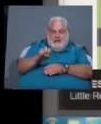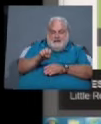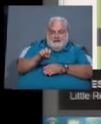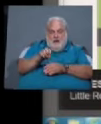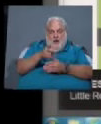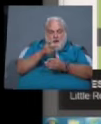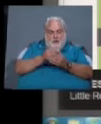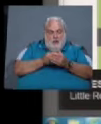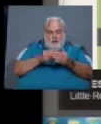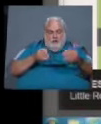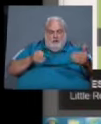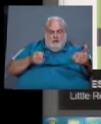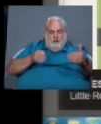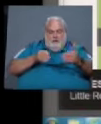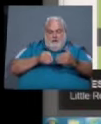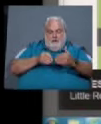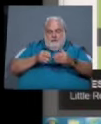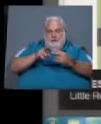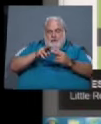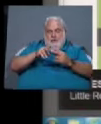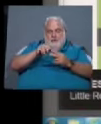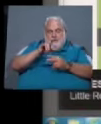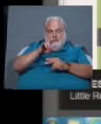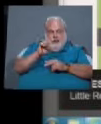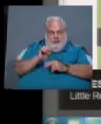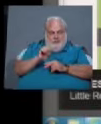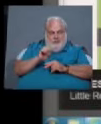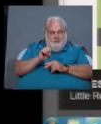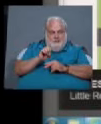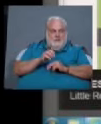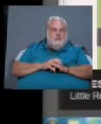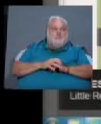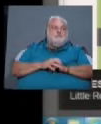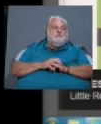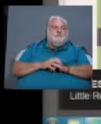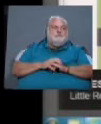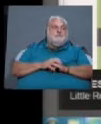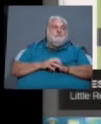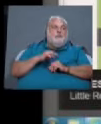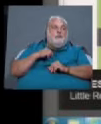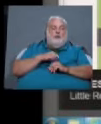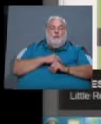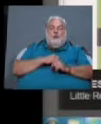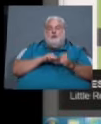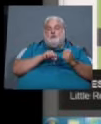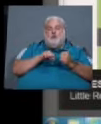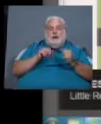so students can enter from either direction. We're encouraging